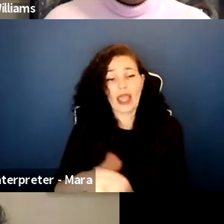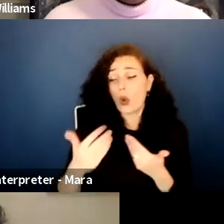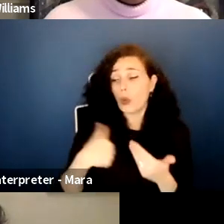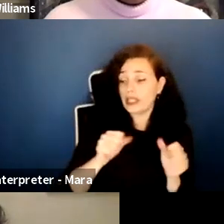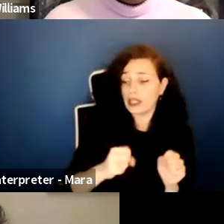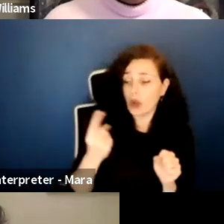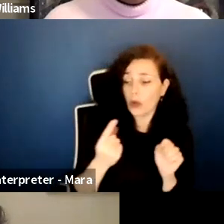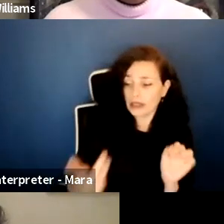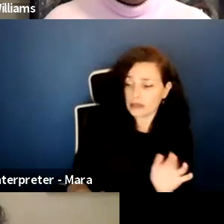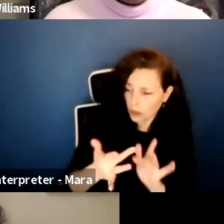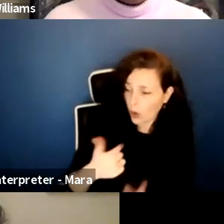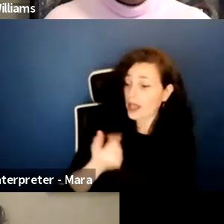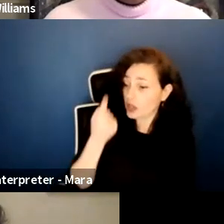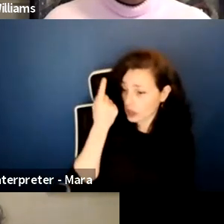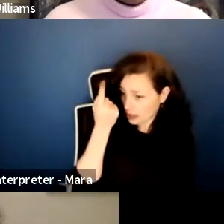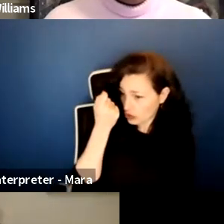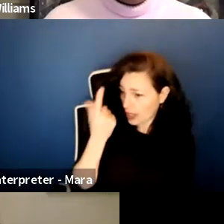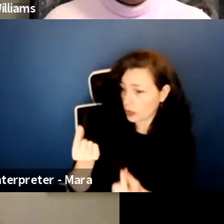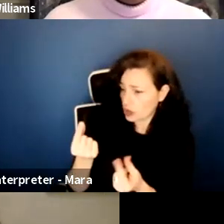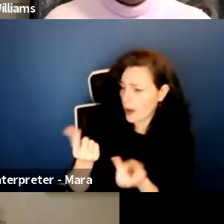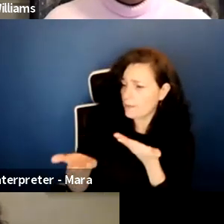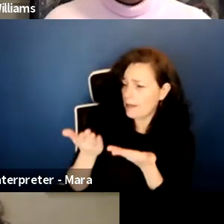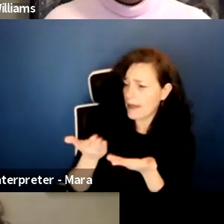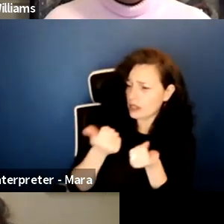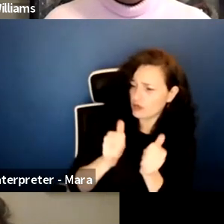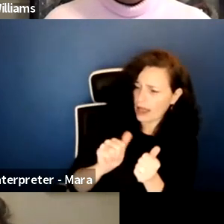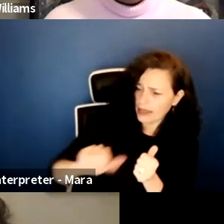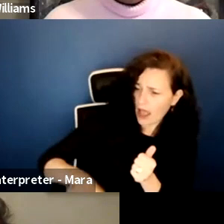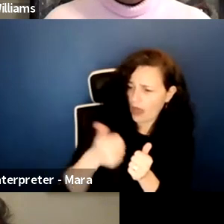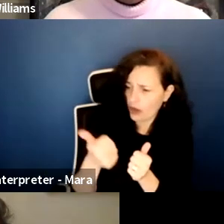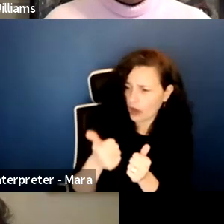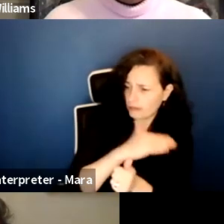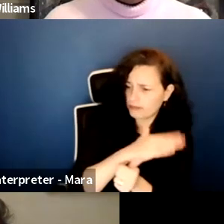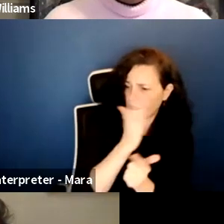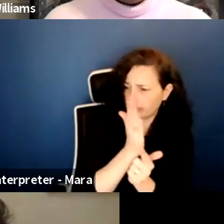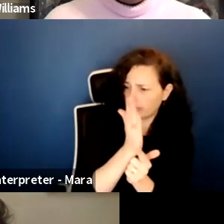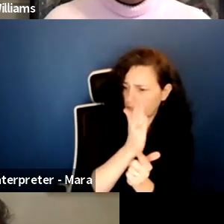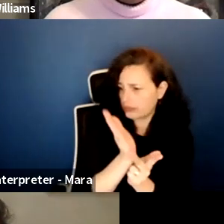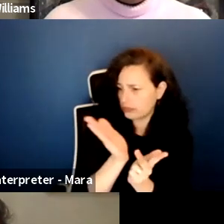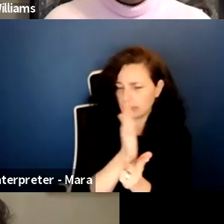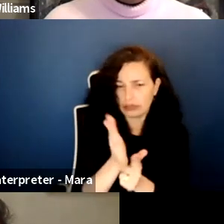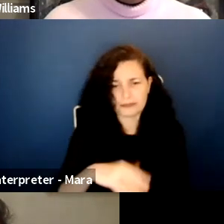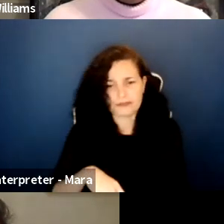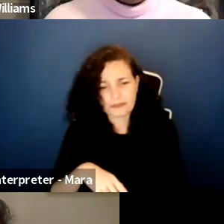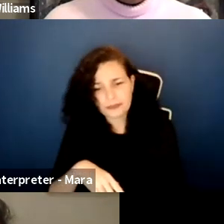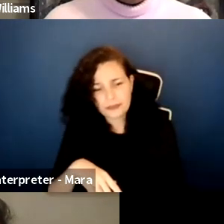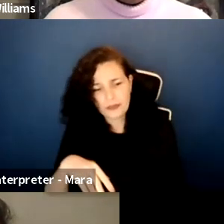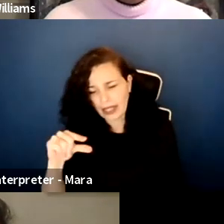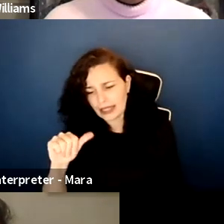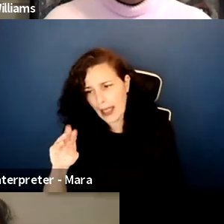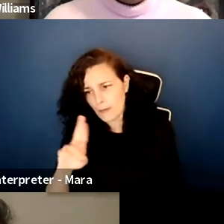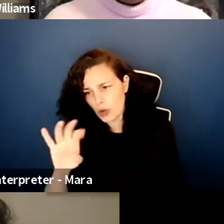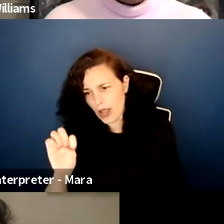just try this adjustment to it? Because we'll do that as well. Is it a mistake if you're self-taping and you want to give 2 versions? Is that a mistake?